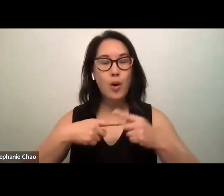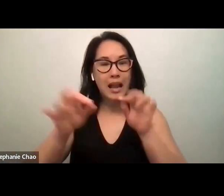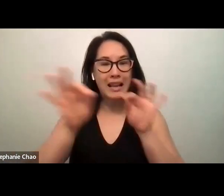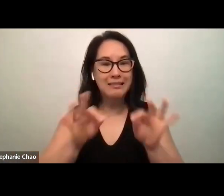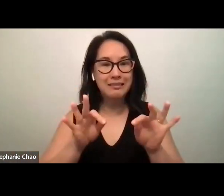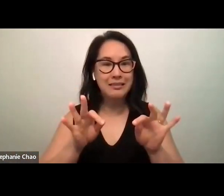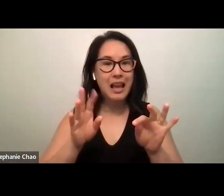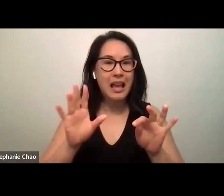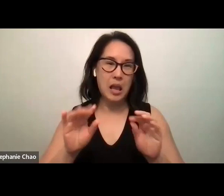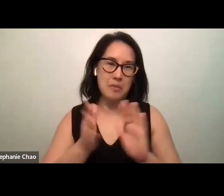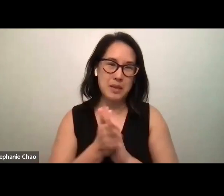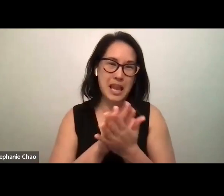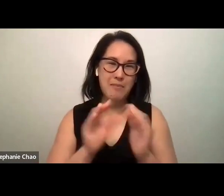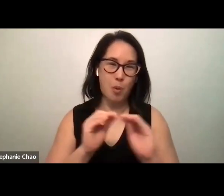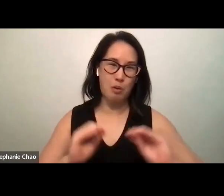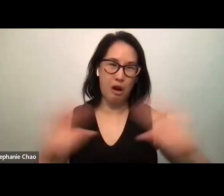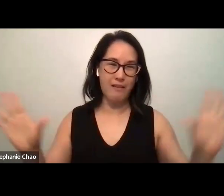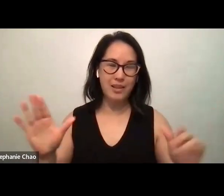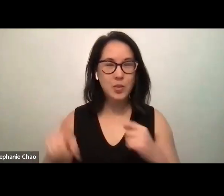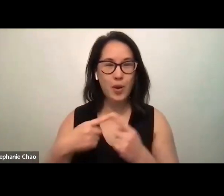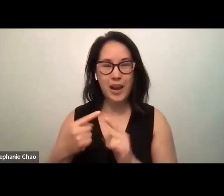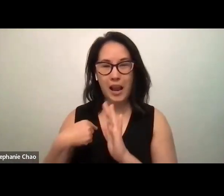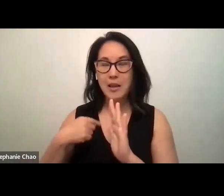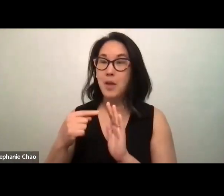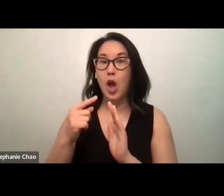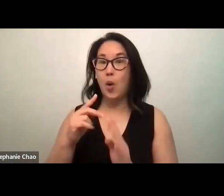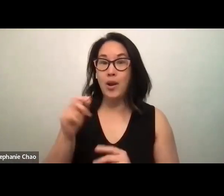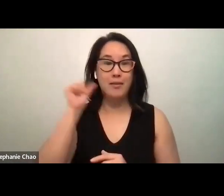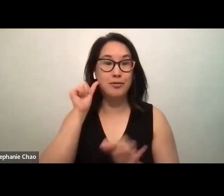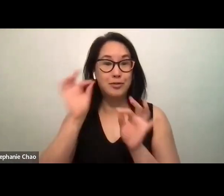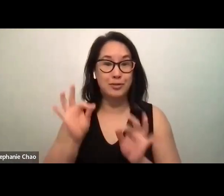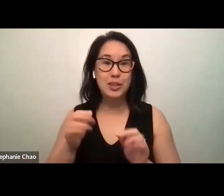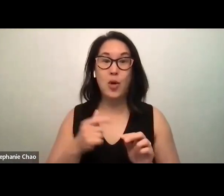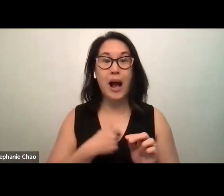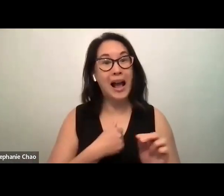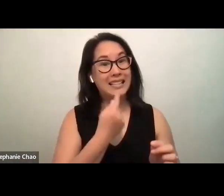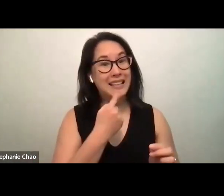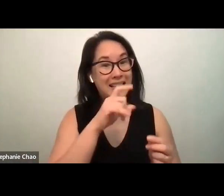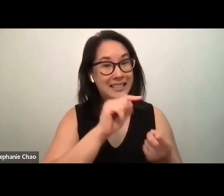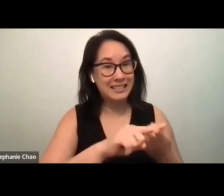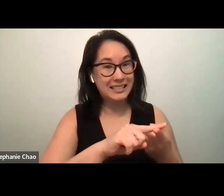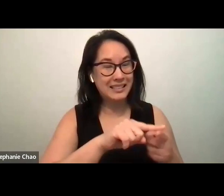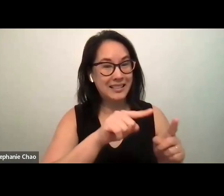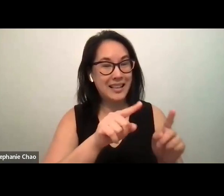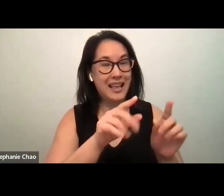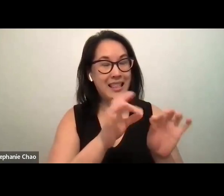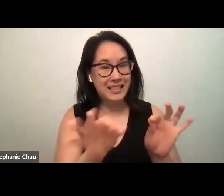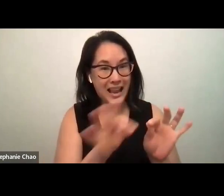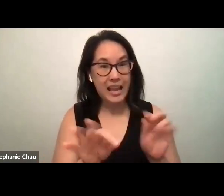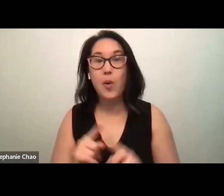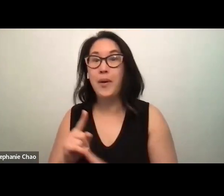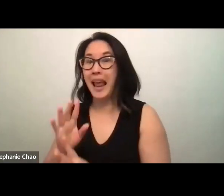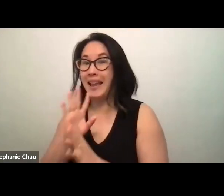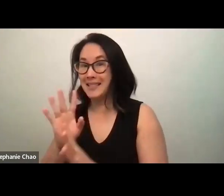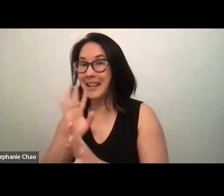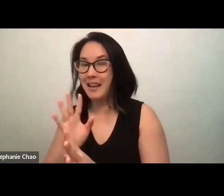annoyingly obvious. Like sometimes I'm like, here's something I said in the text, and now I'm telling you what it is because I'm describing the drawing. I'm